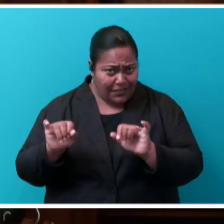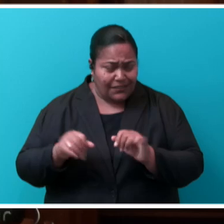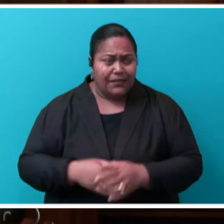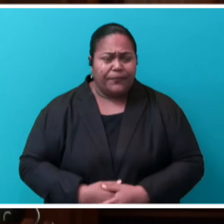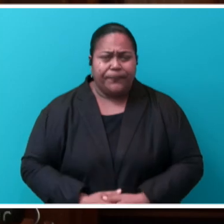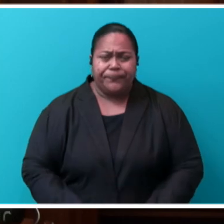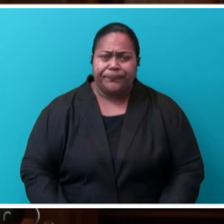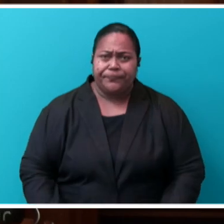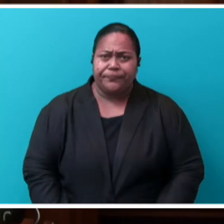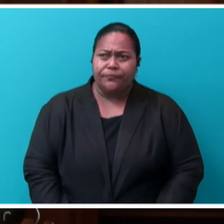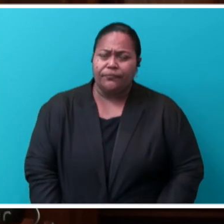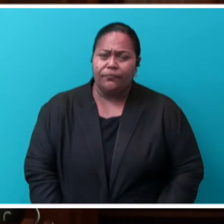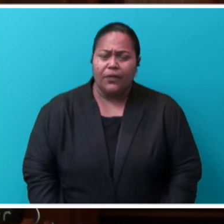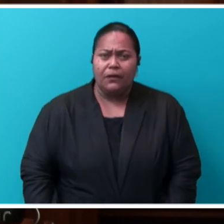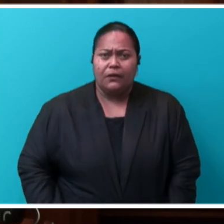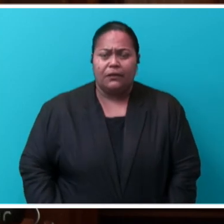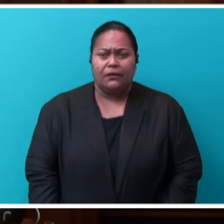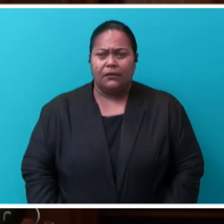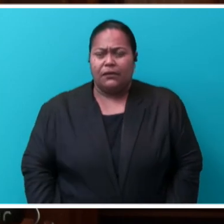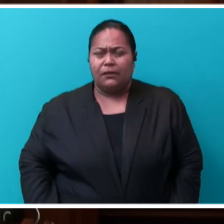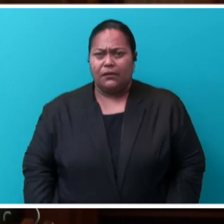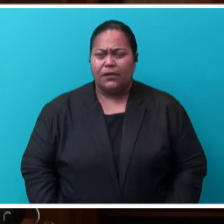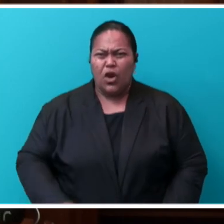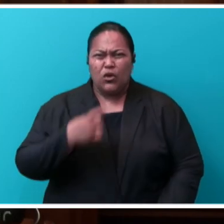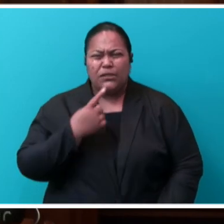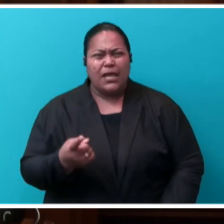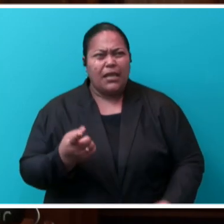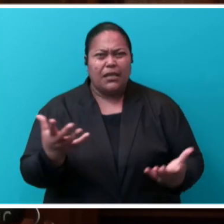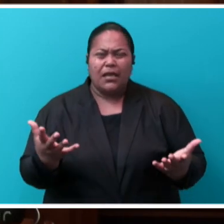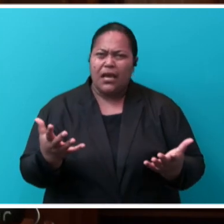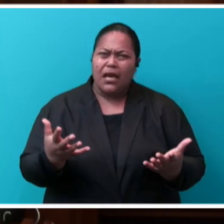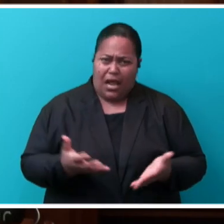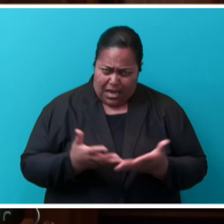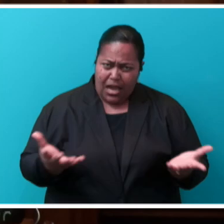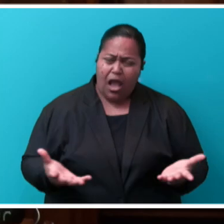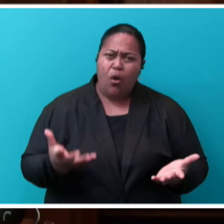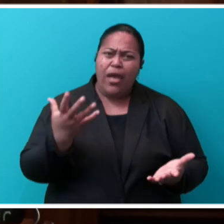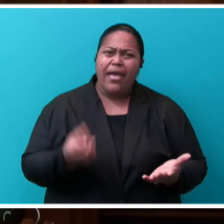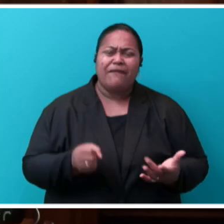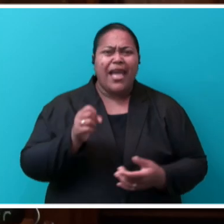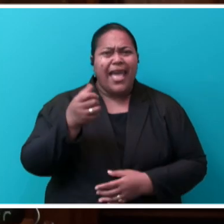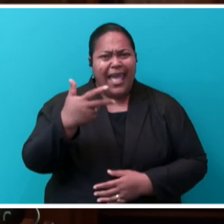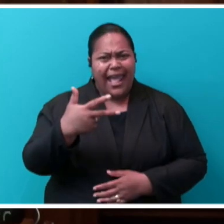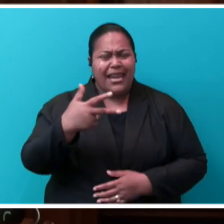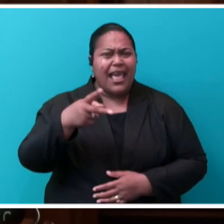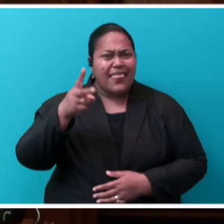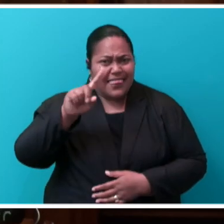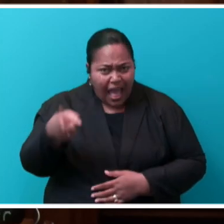that there are presently more than 8,000 legal immigrants in Fiji, said